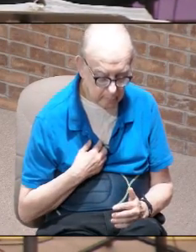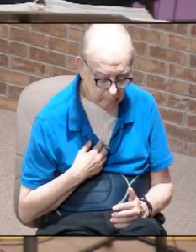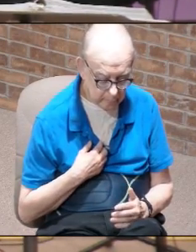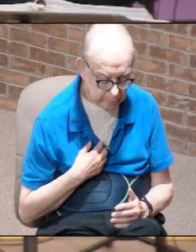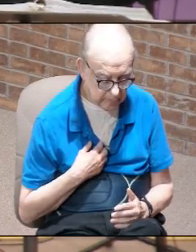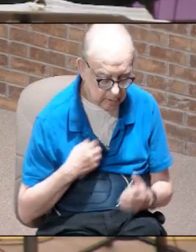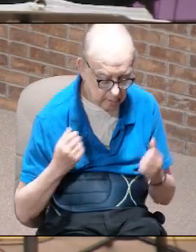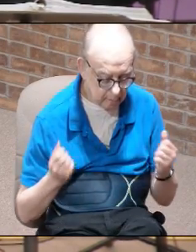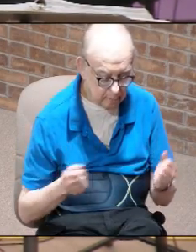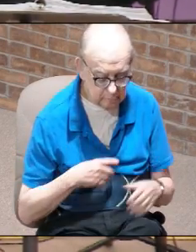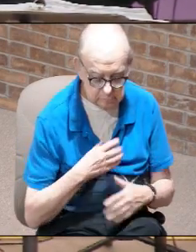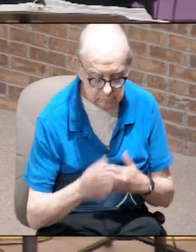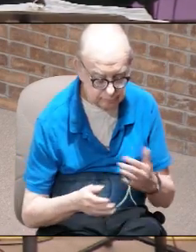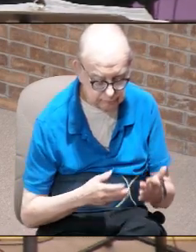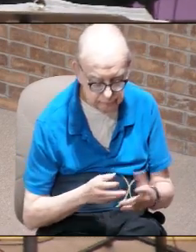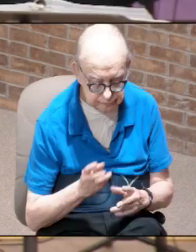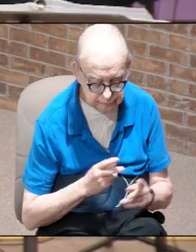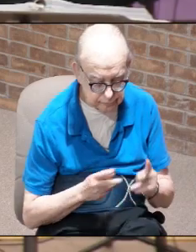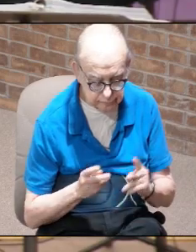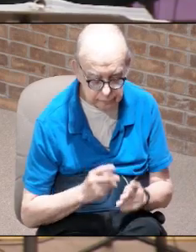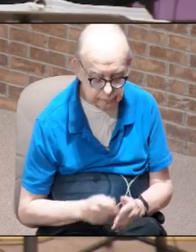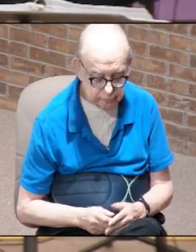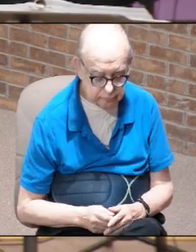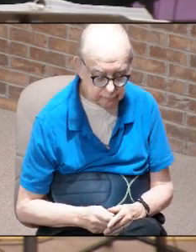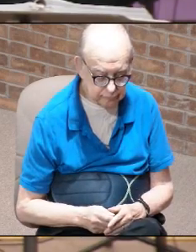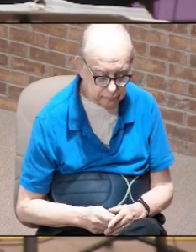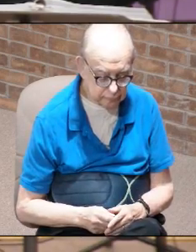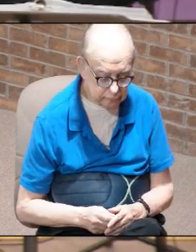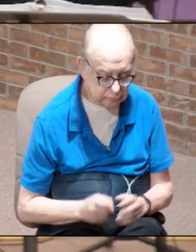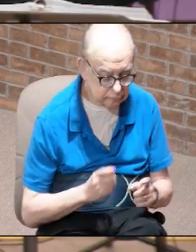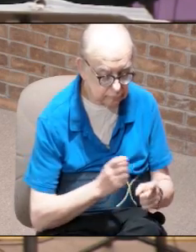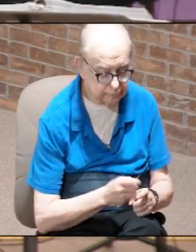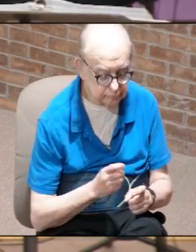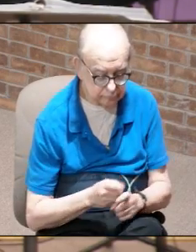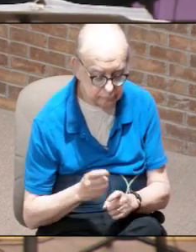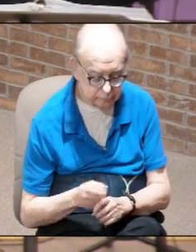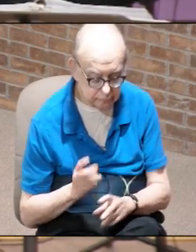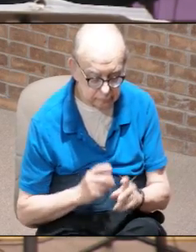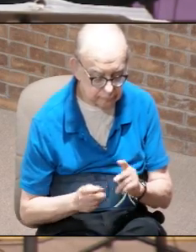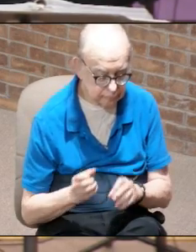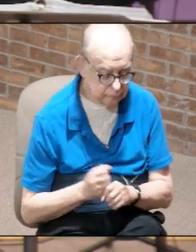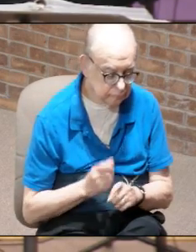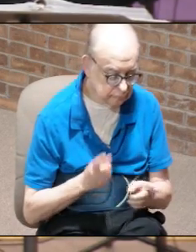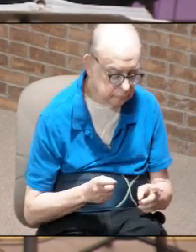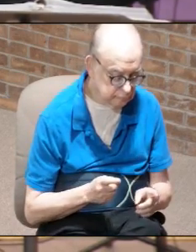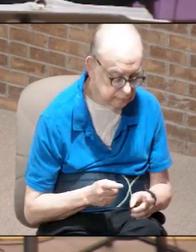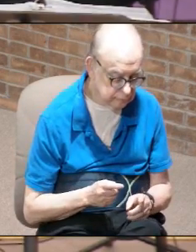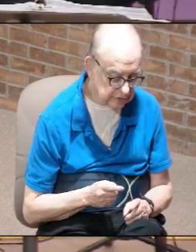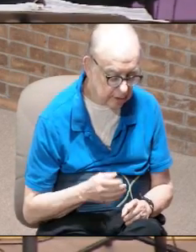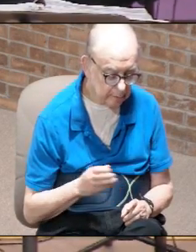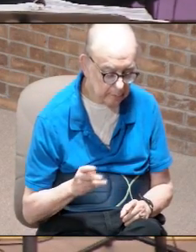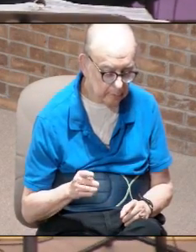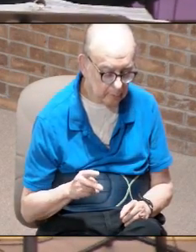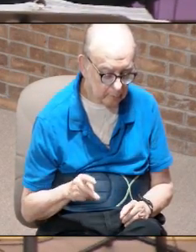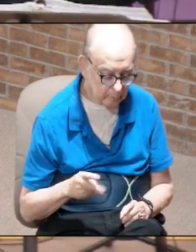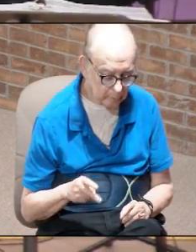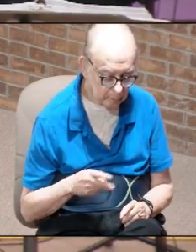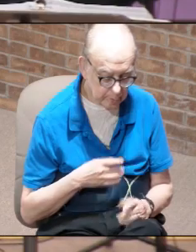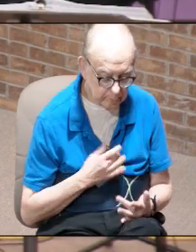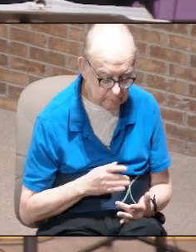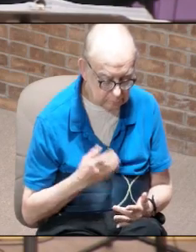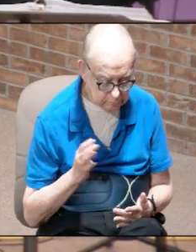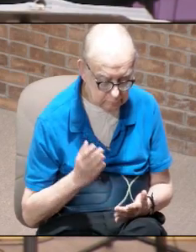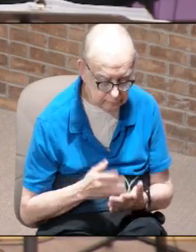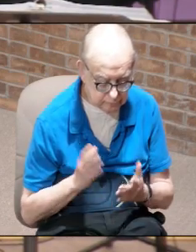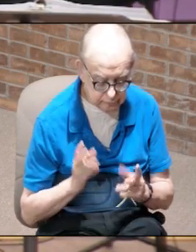ceremony. And they were giving all of these people awards. You know, this guy got a Purple Heart for